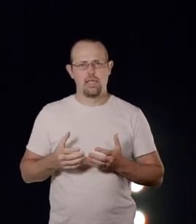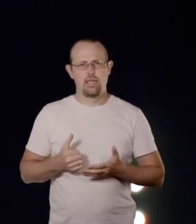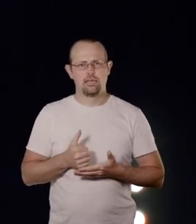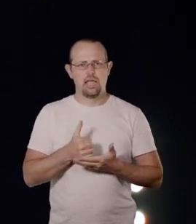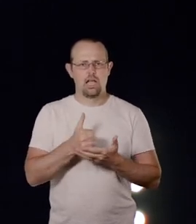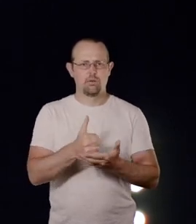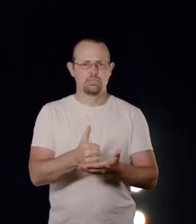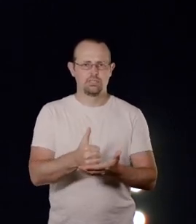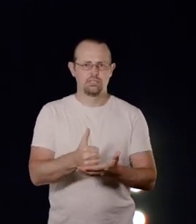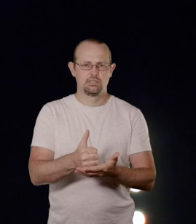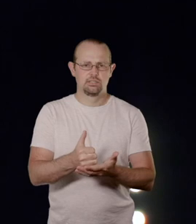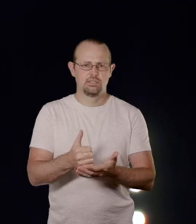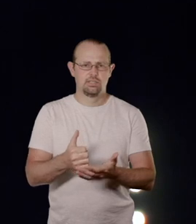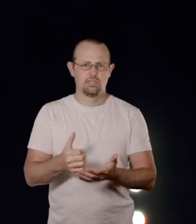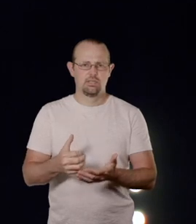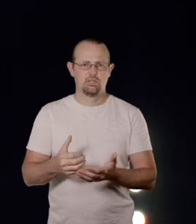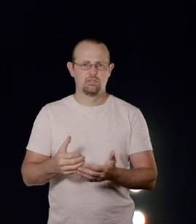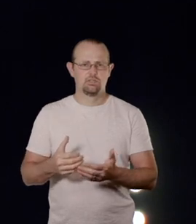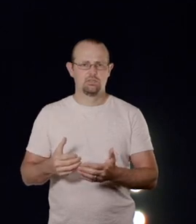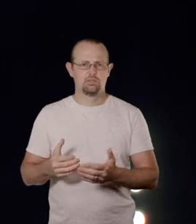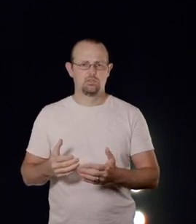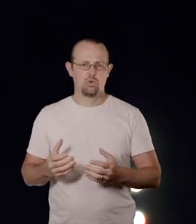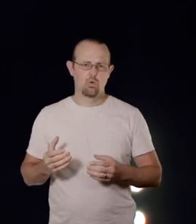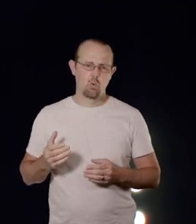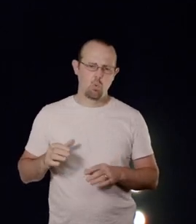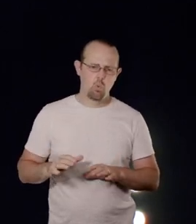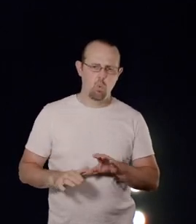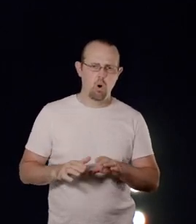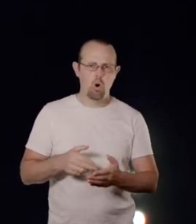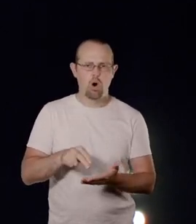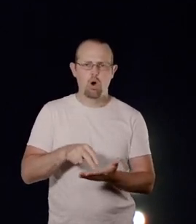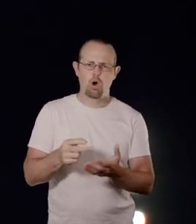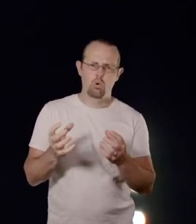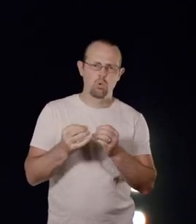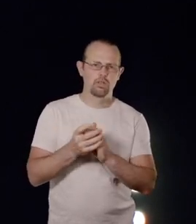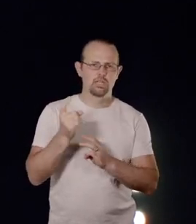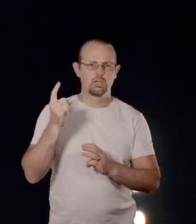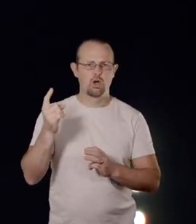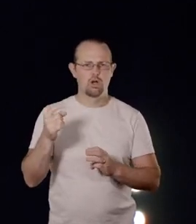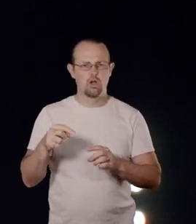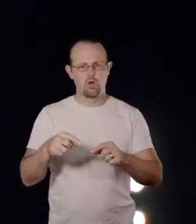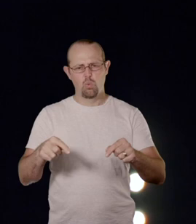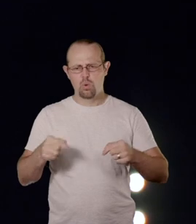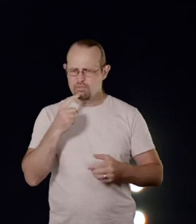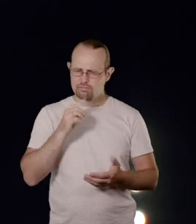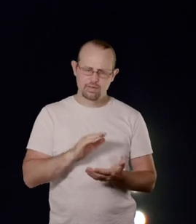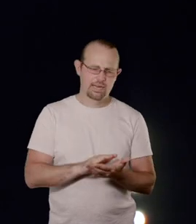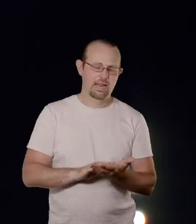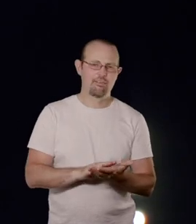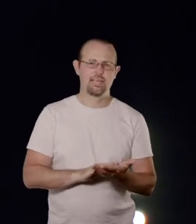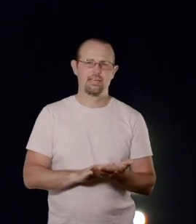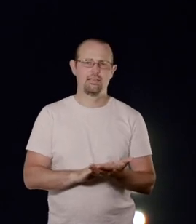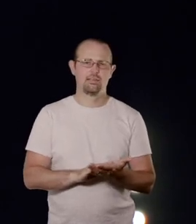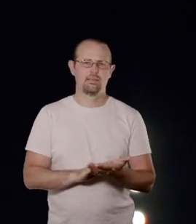operations. We've been given immunity. We've been given an excuse. We're excused from the performance